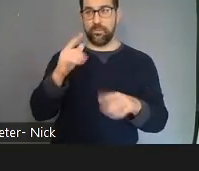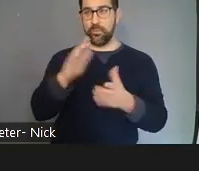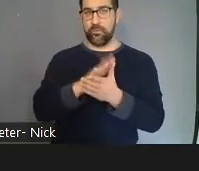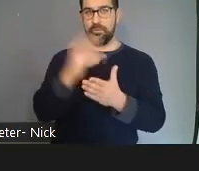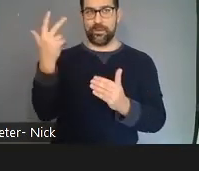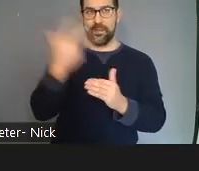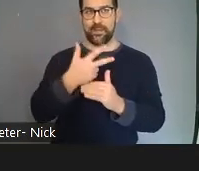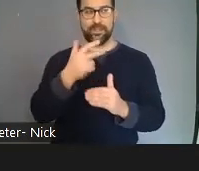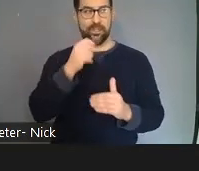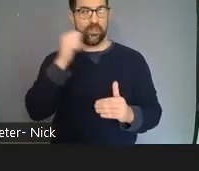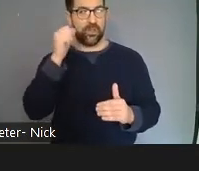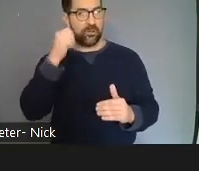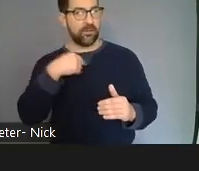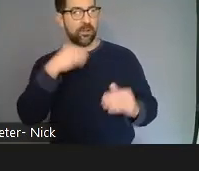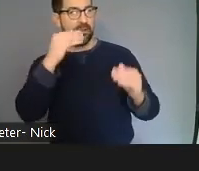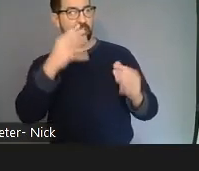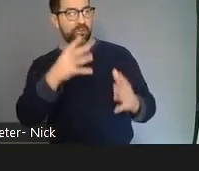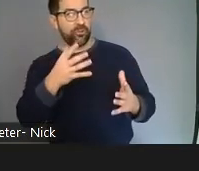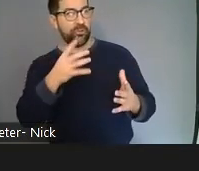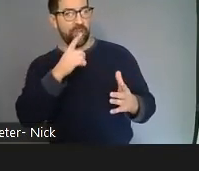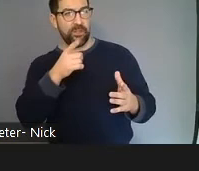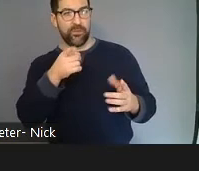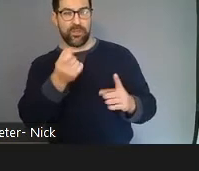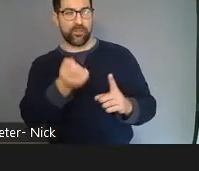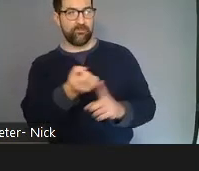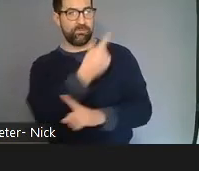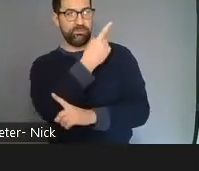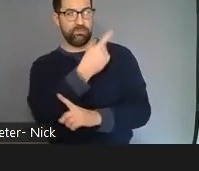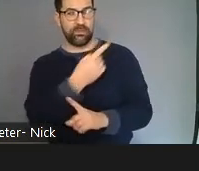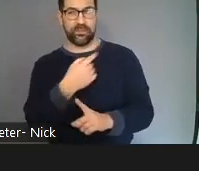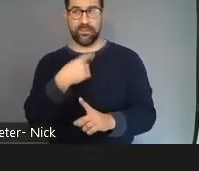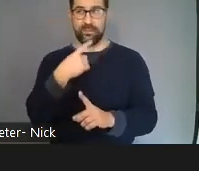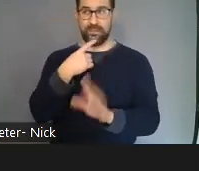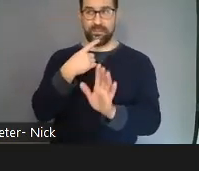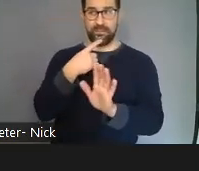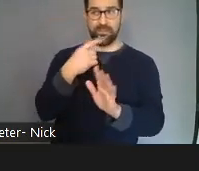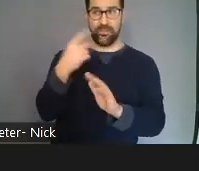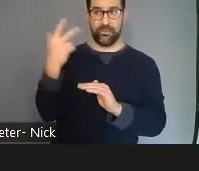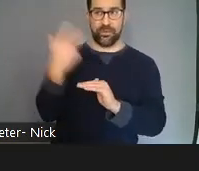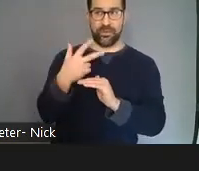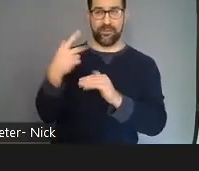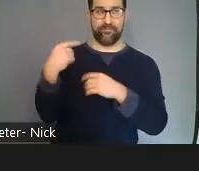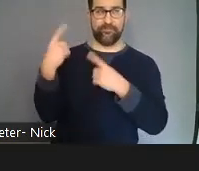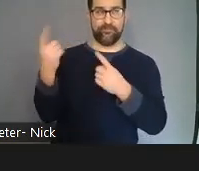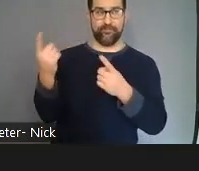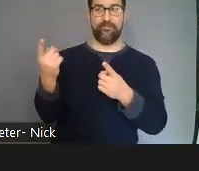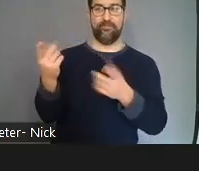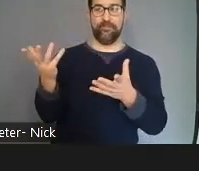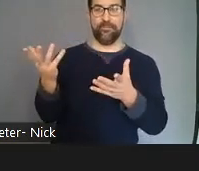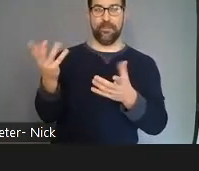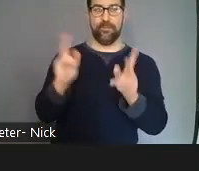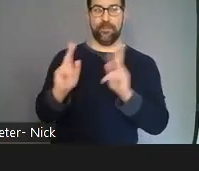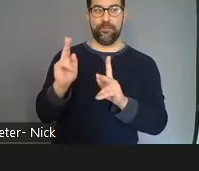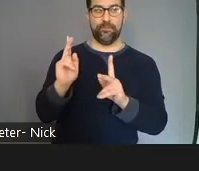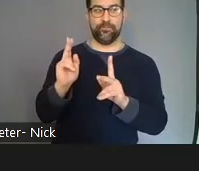my teacher was like you guys are really off task and whatnot. And I was like, actually, like we haven't had school for the past 3 days. People are just not